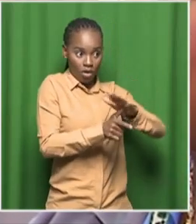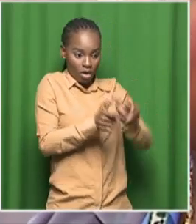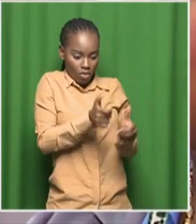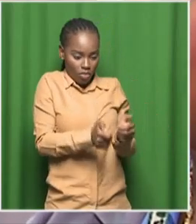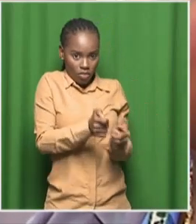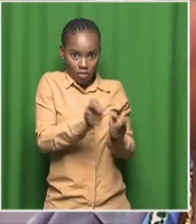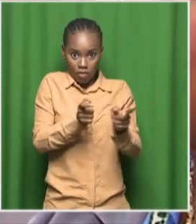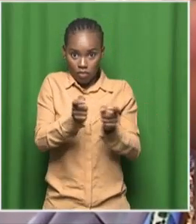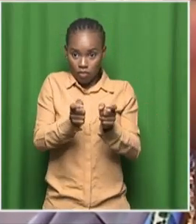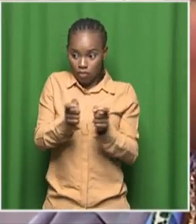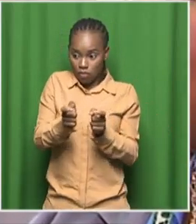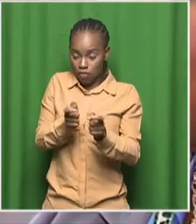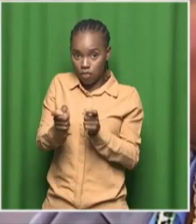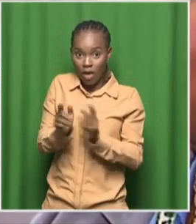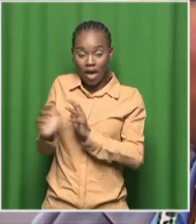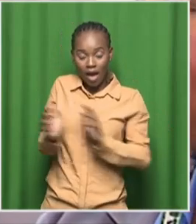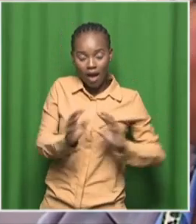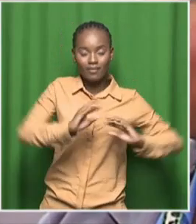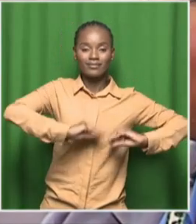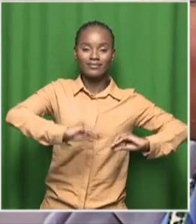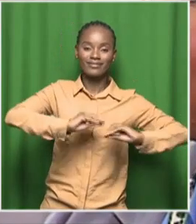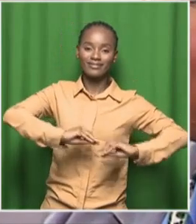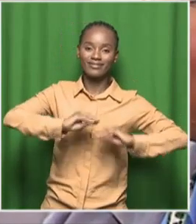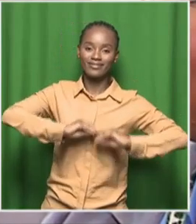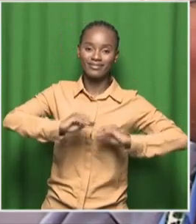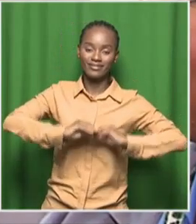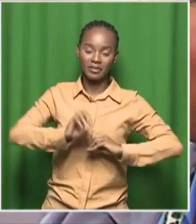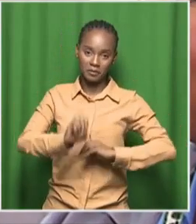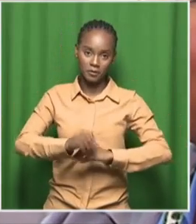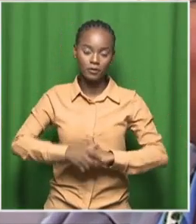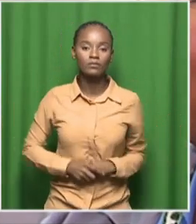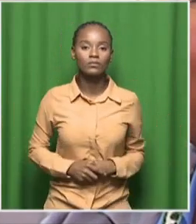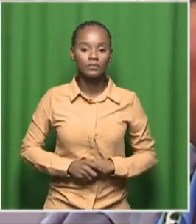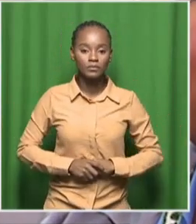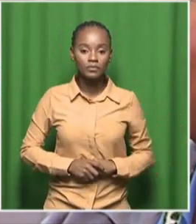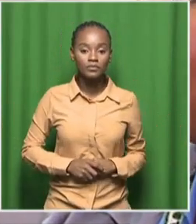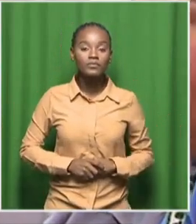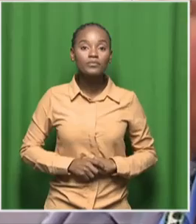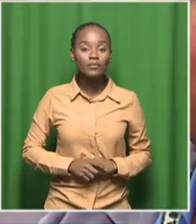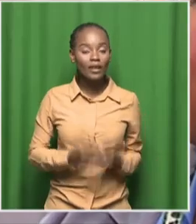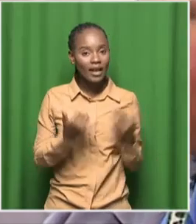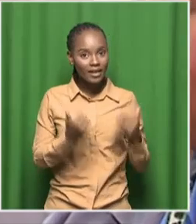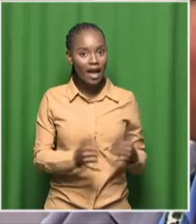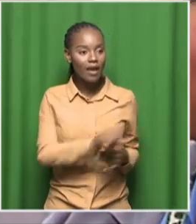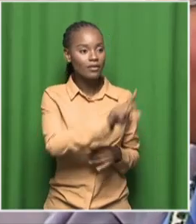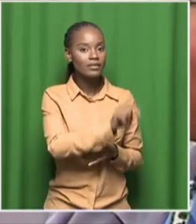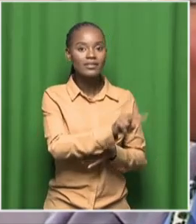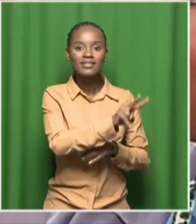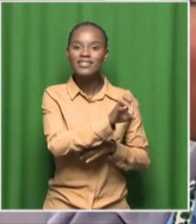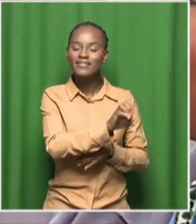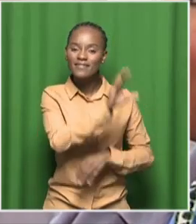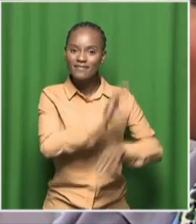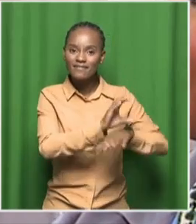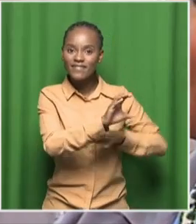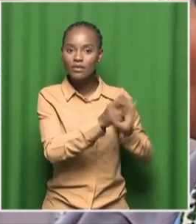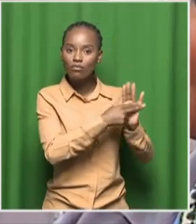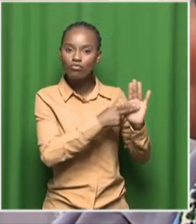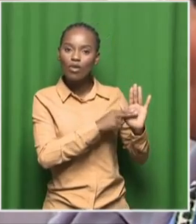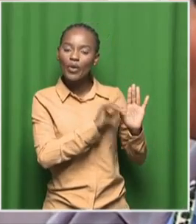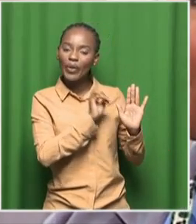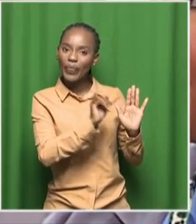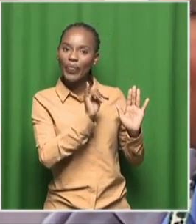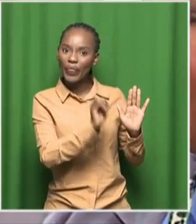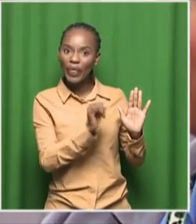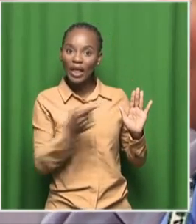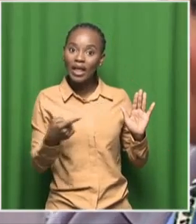we where we dump students is gradually being debunked, because I